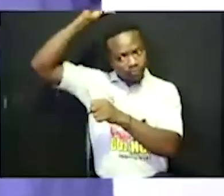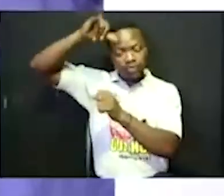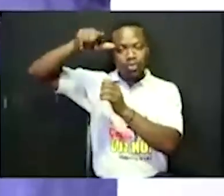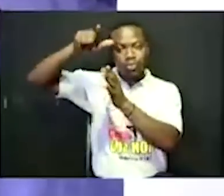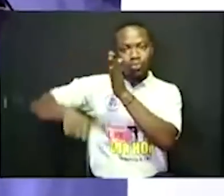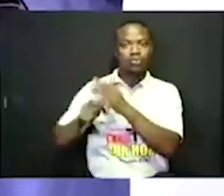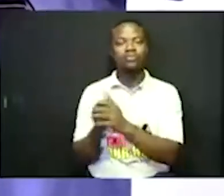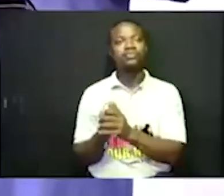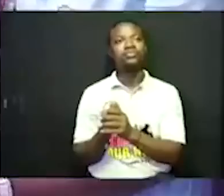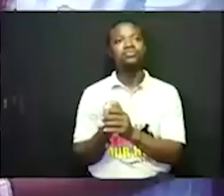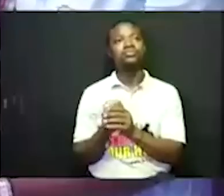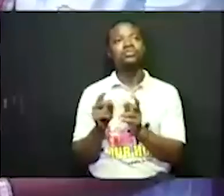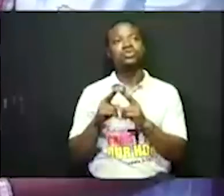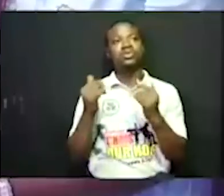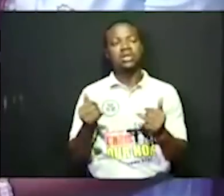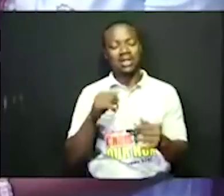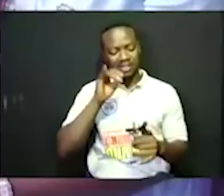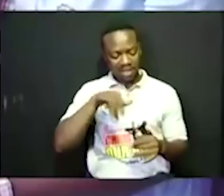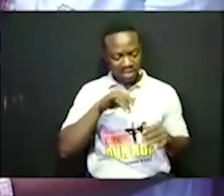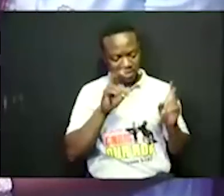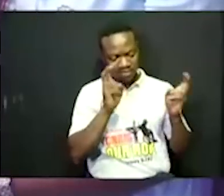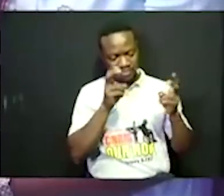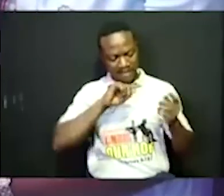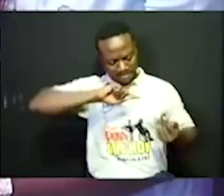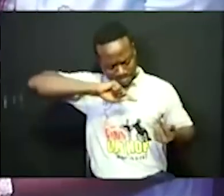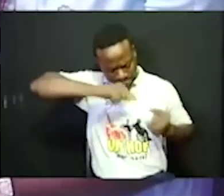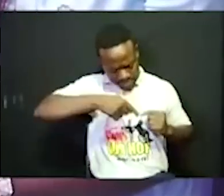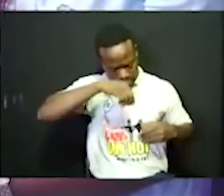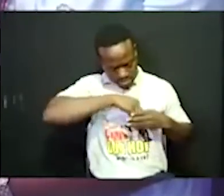of this malady of the heart called